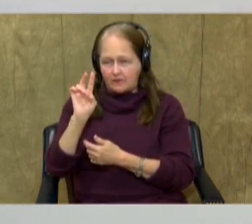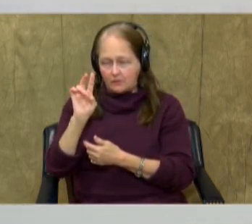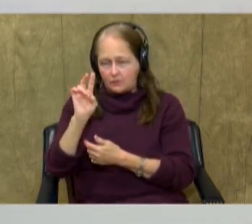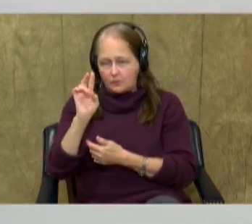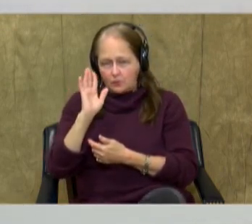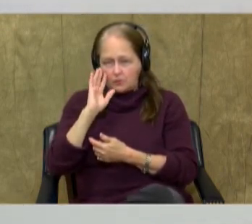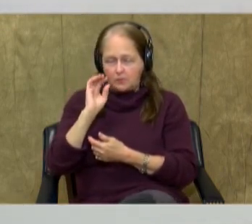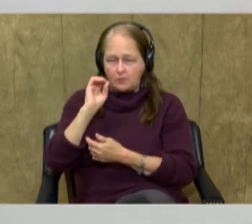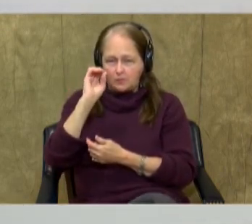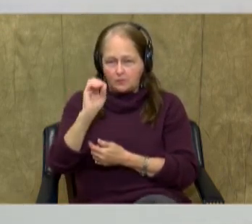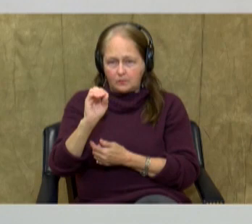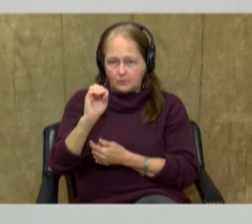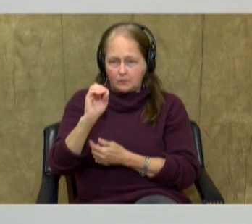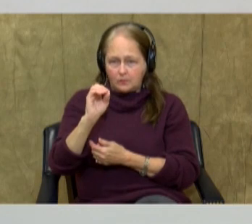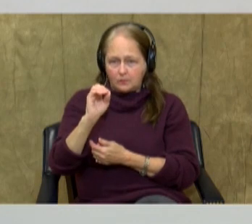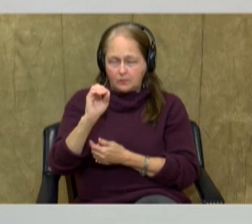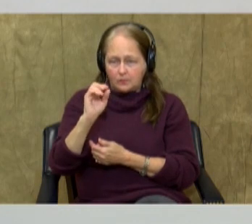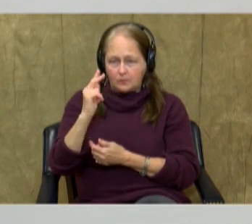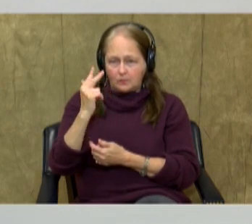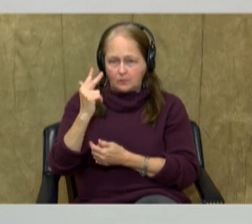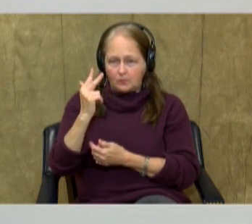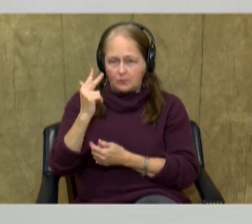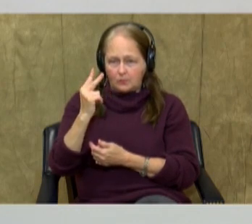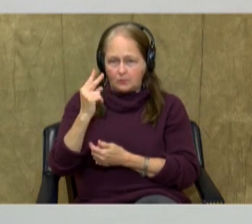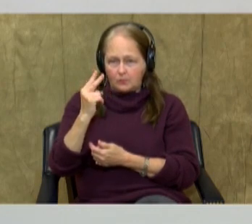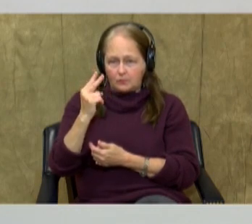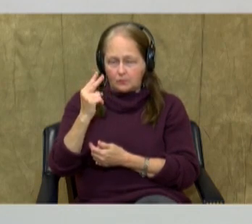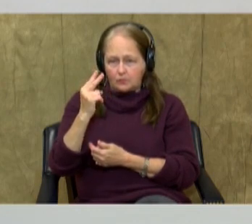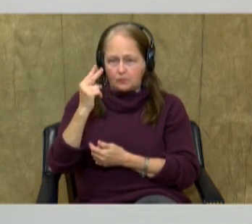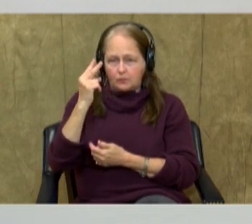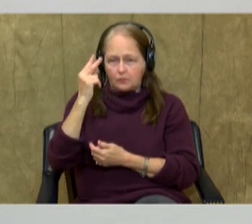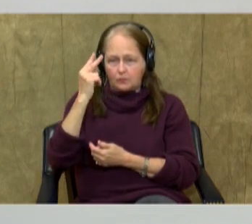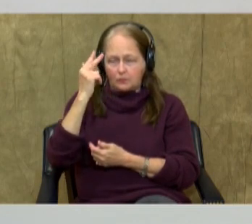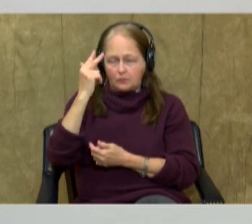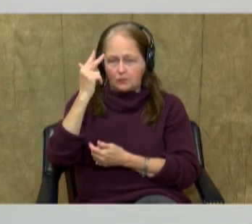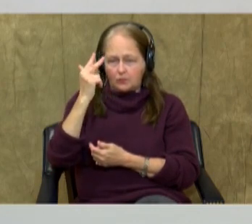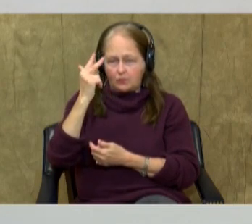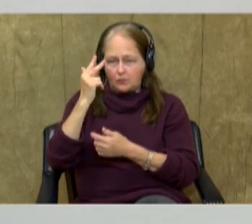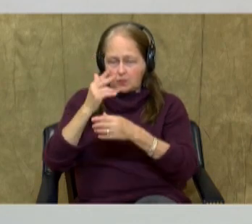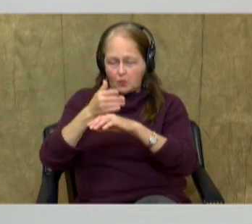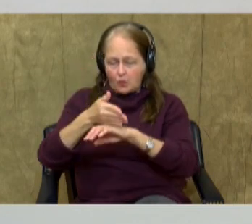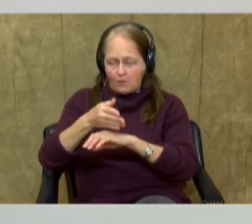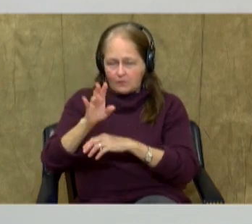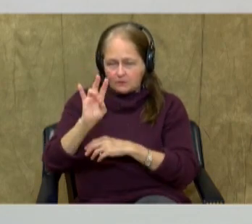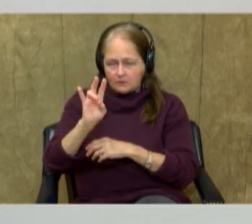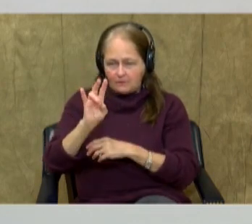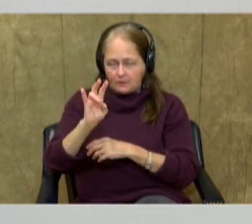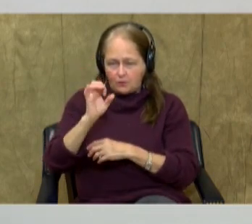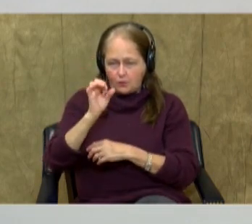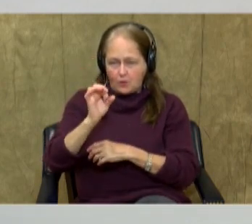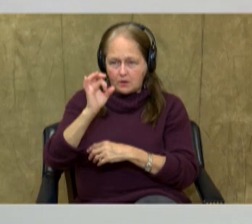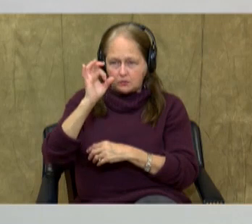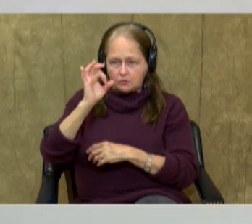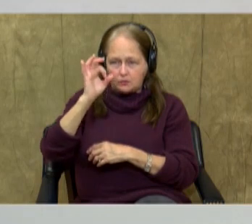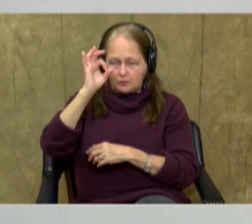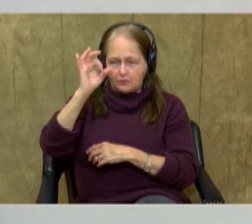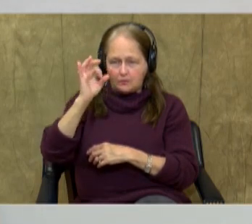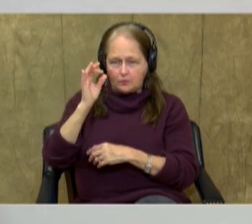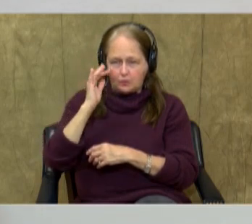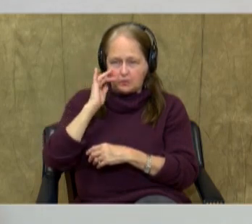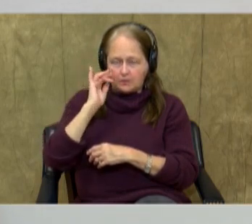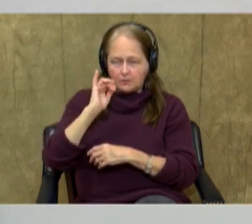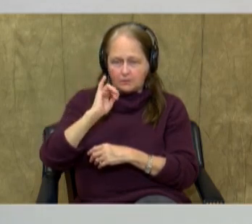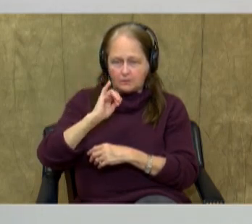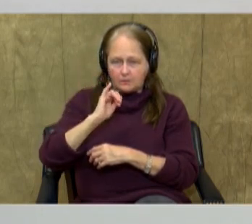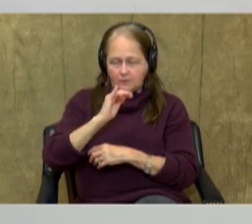you are going to need 3 dots over the 7. And you kind of want to keep them consistent